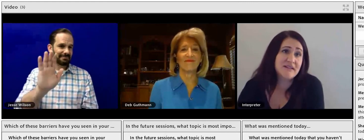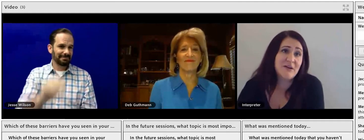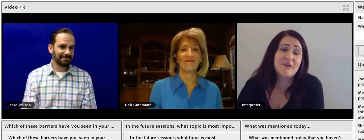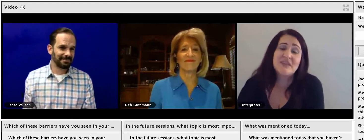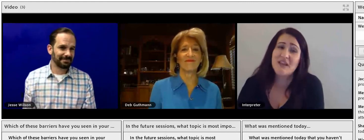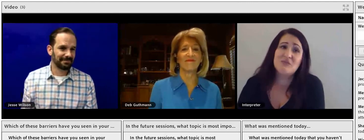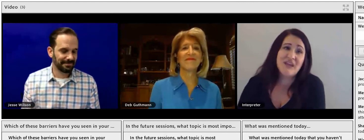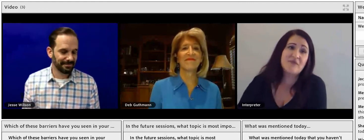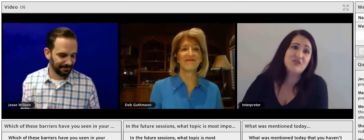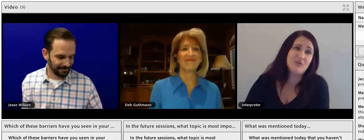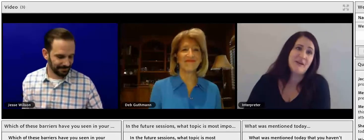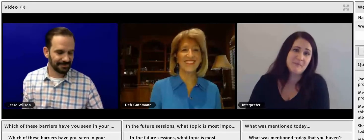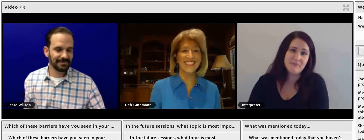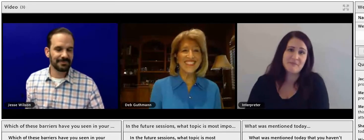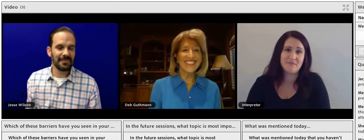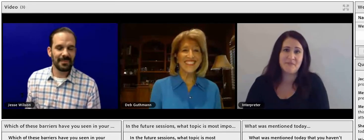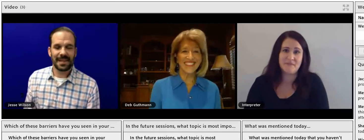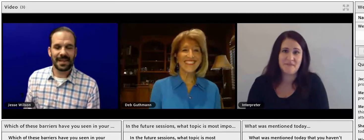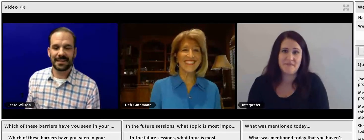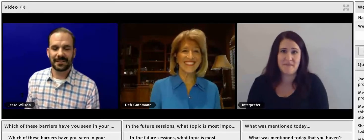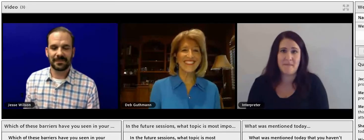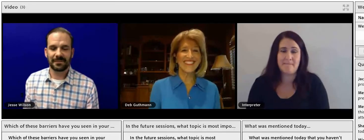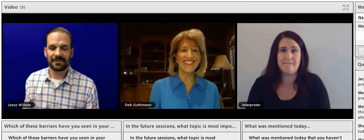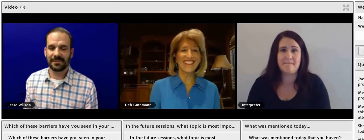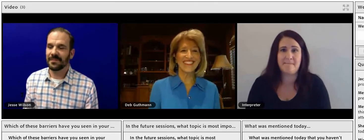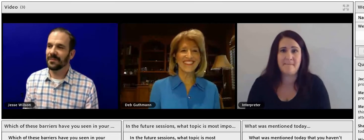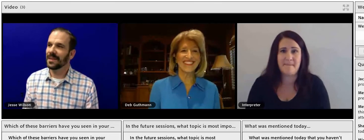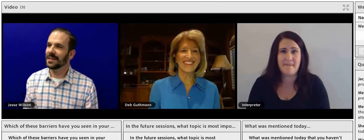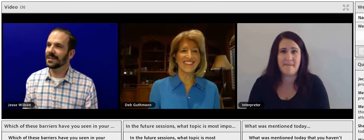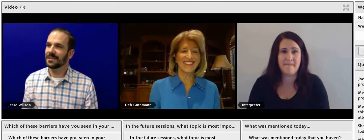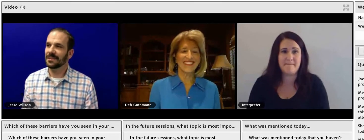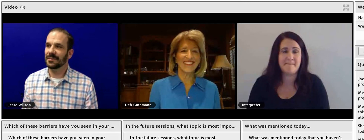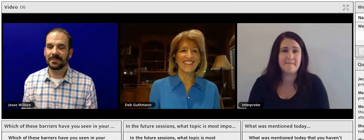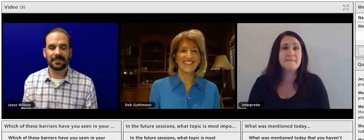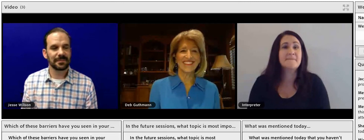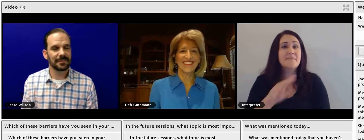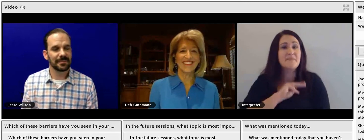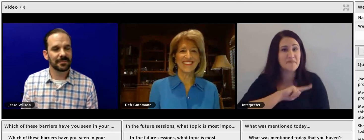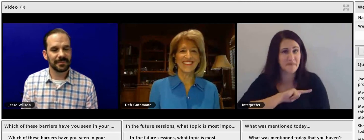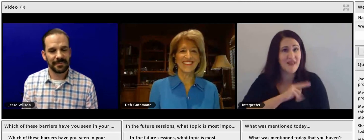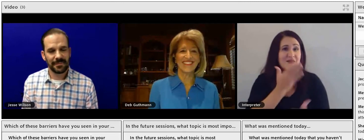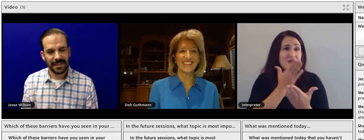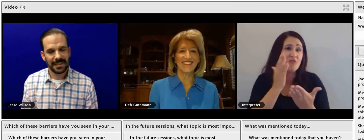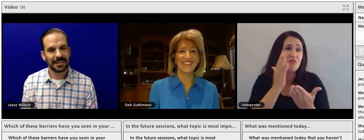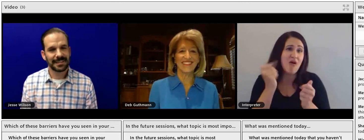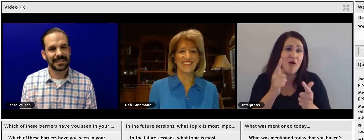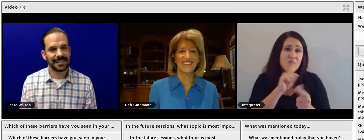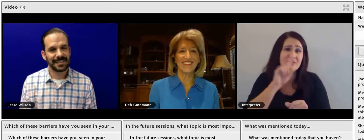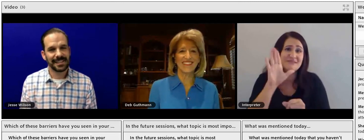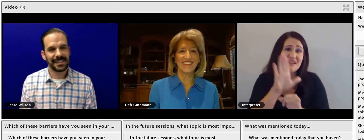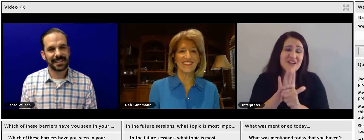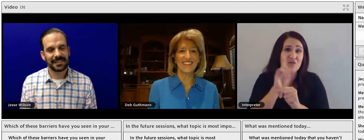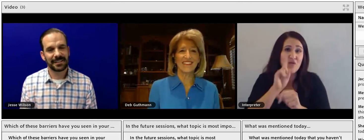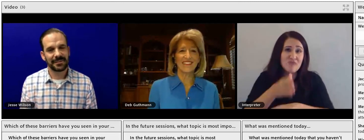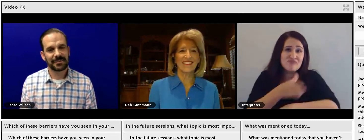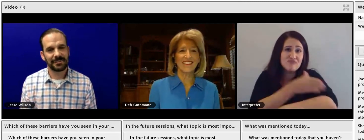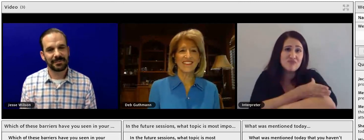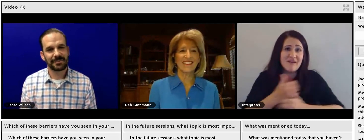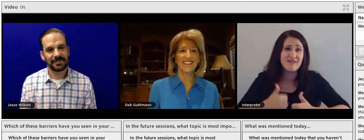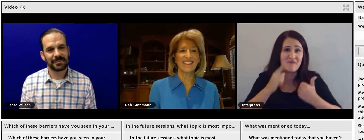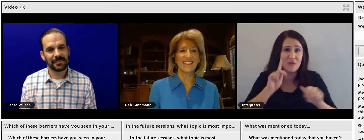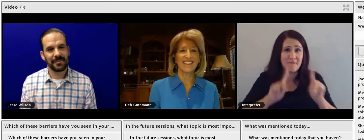to our clientele. But thank you again for joining. Thank you all for your dedication to improving the lives of people